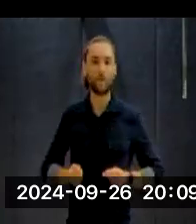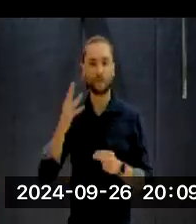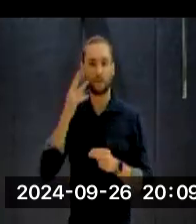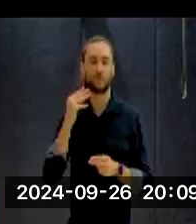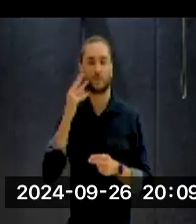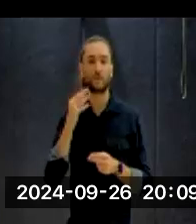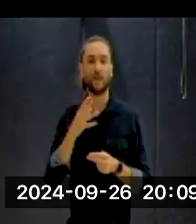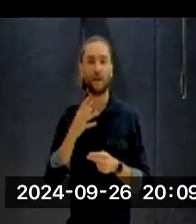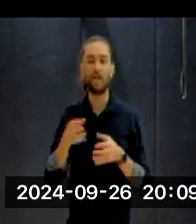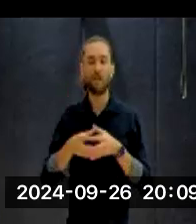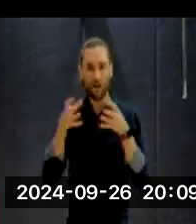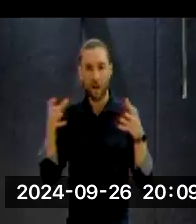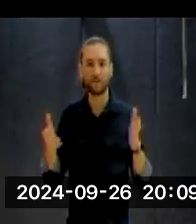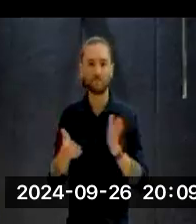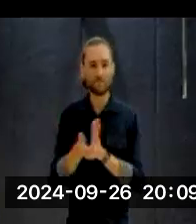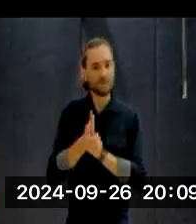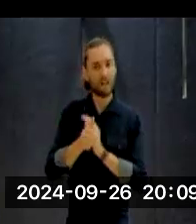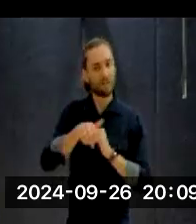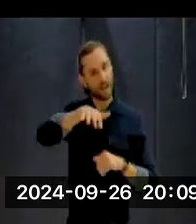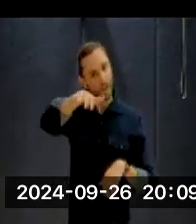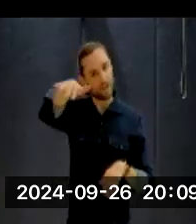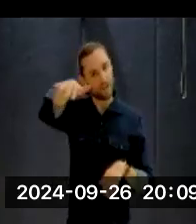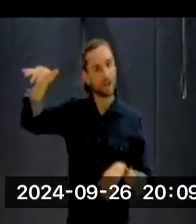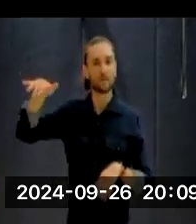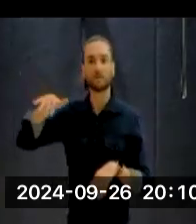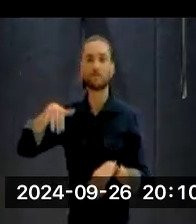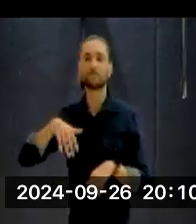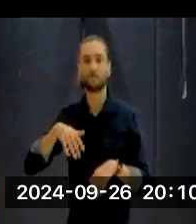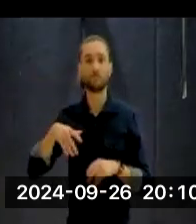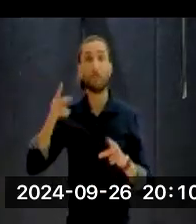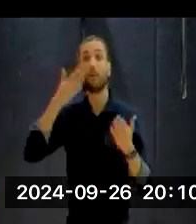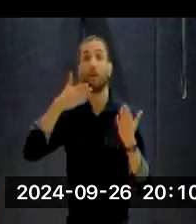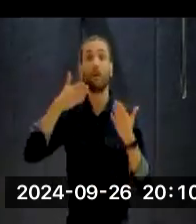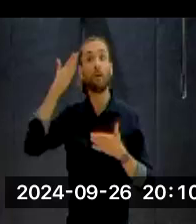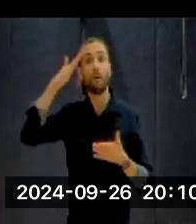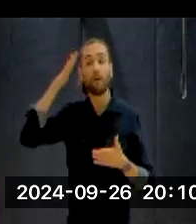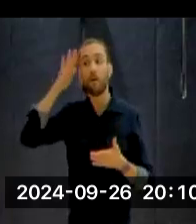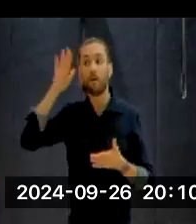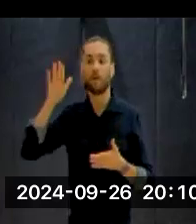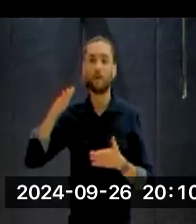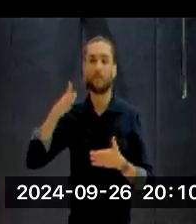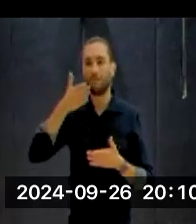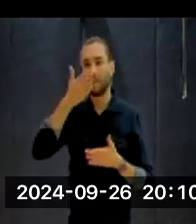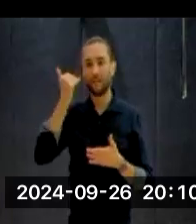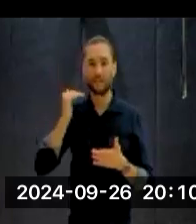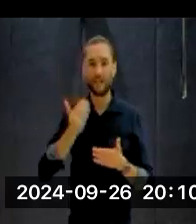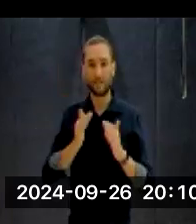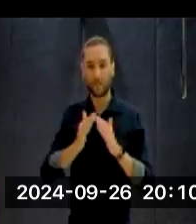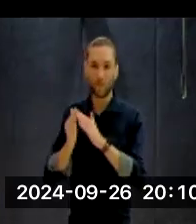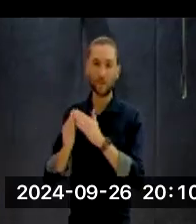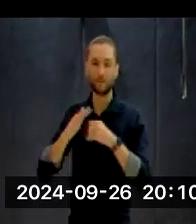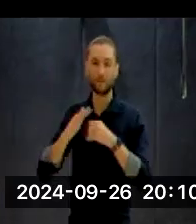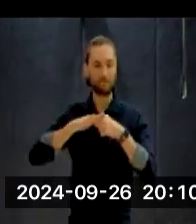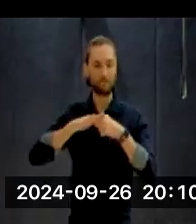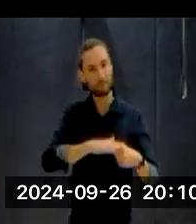of talent out there, but people don't know because of how ableist our community is. So I do want to share